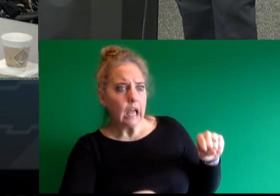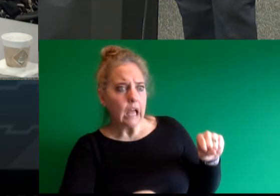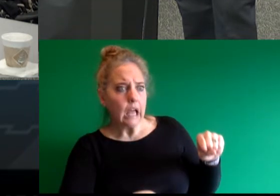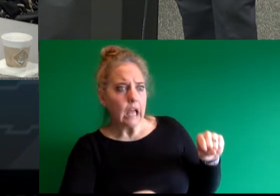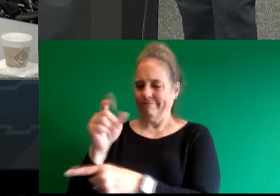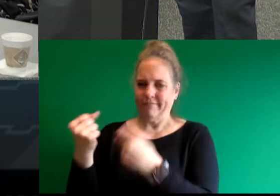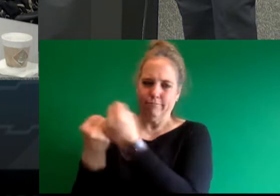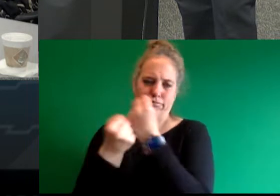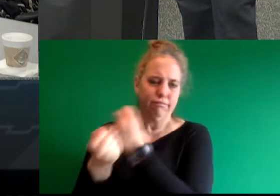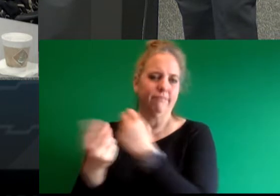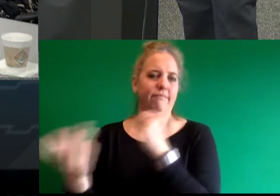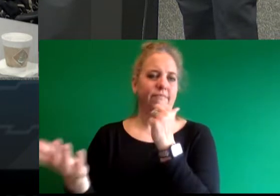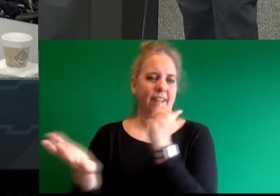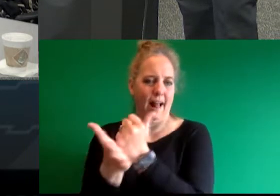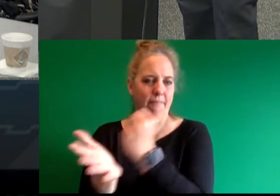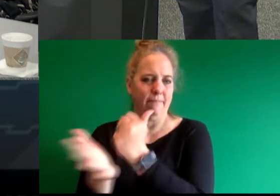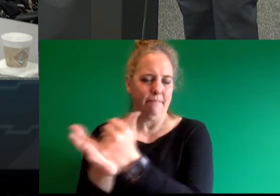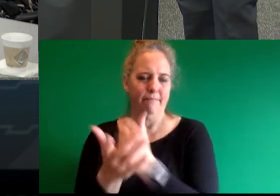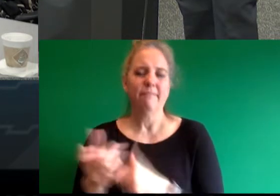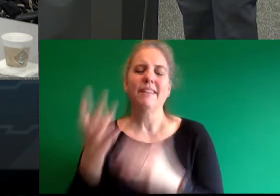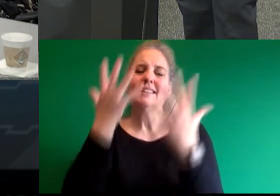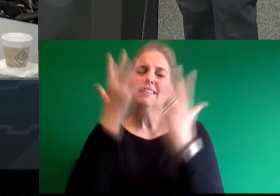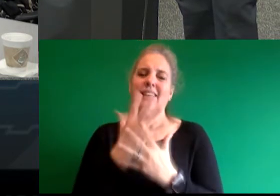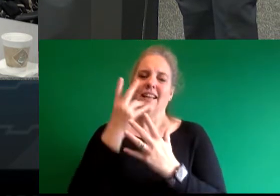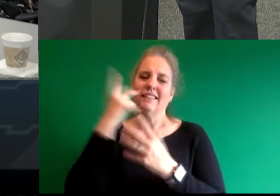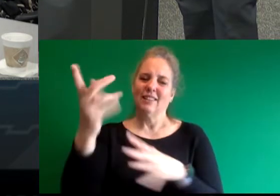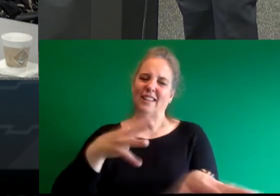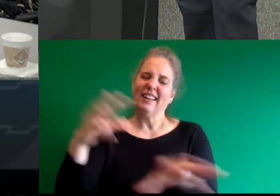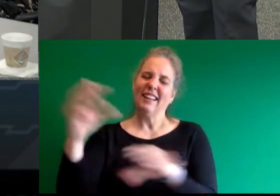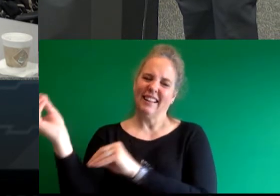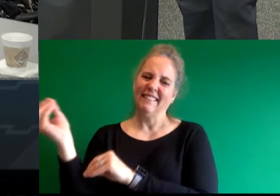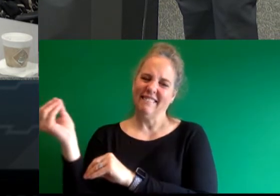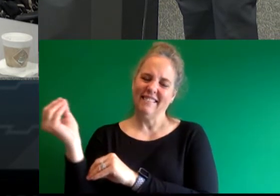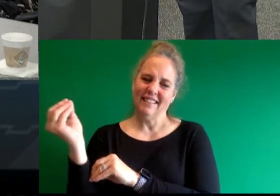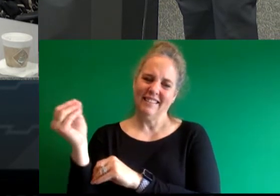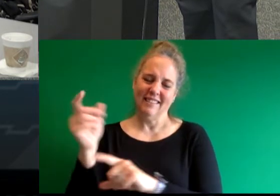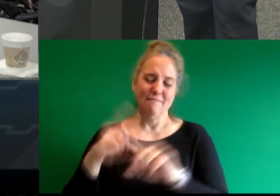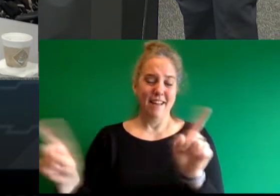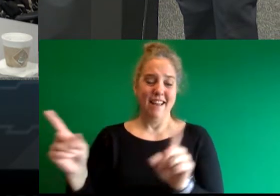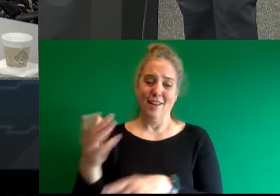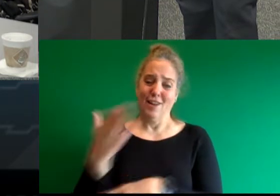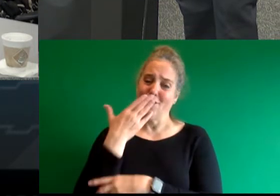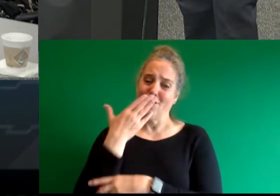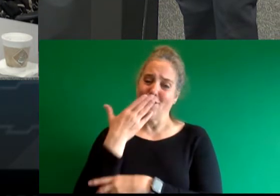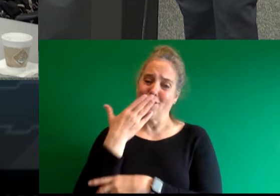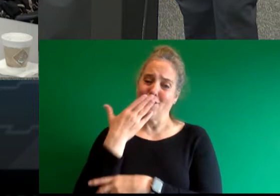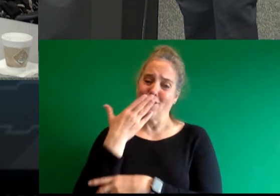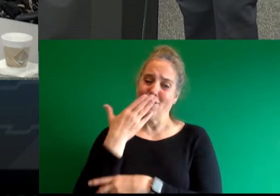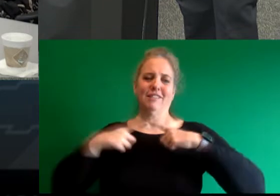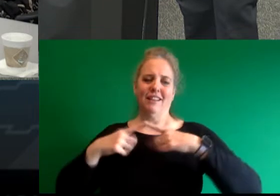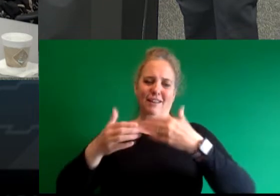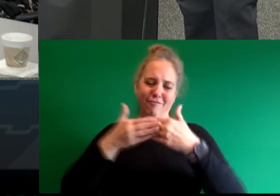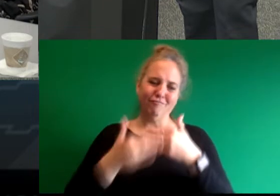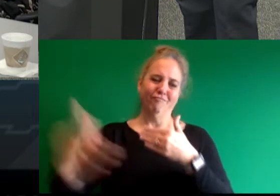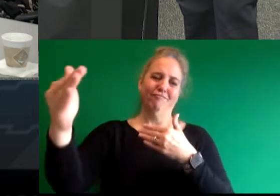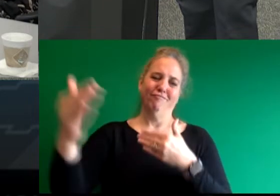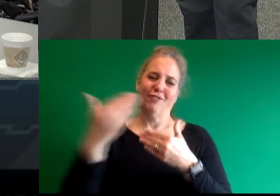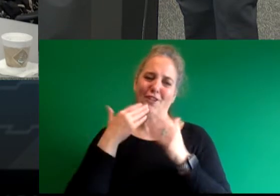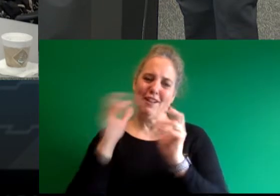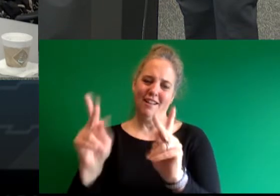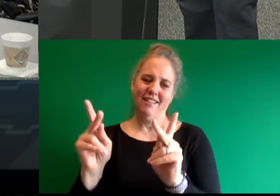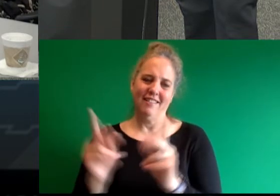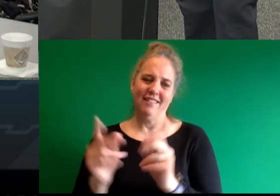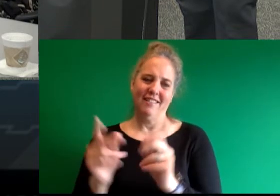we wish her the very best in her upcoming retirement. So thanks again from the Board of Health for all your